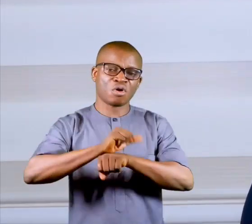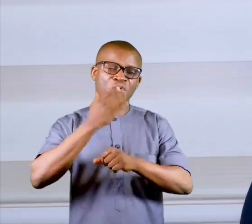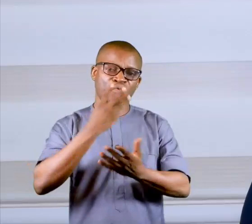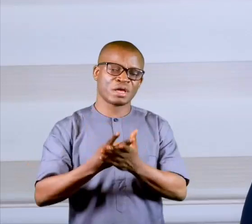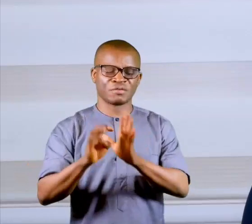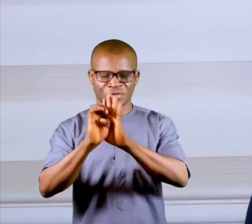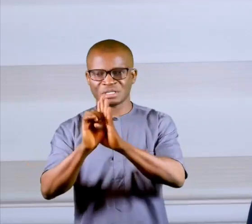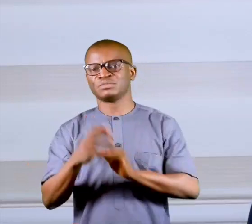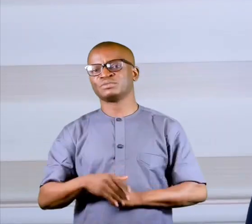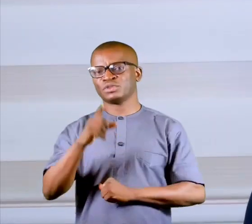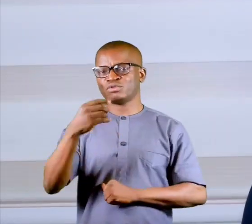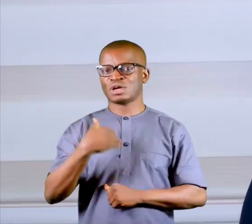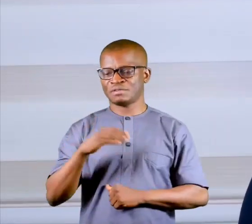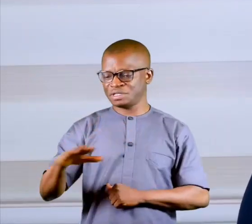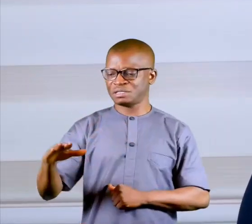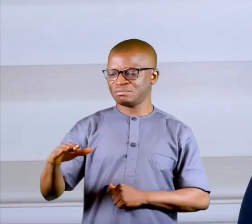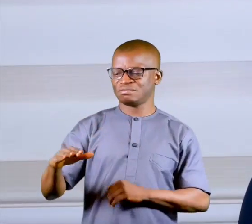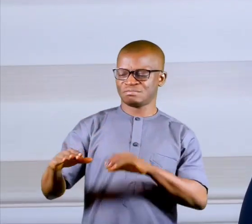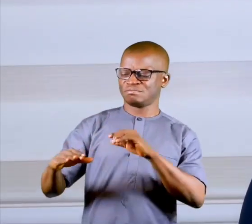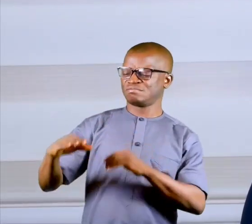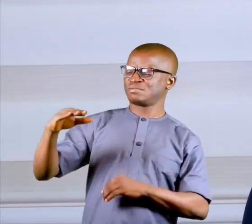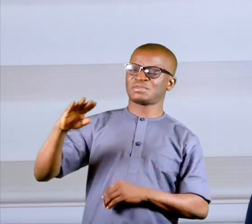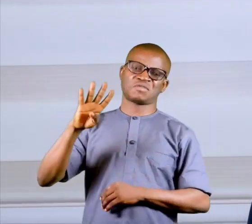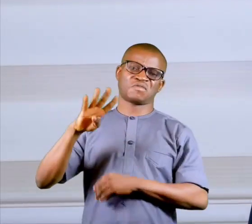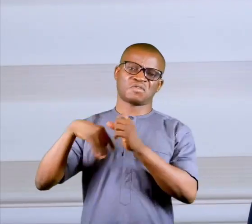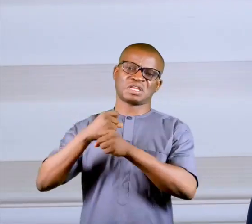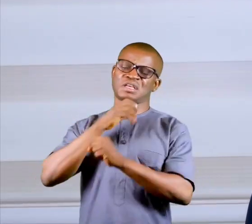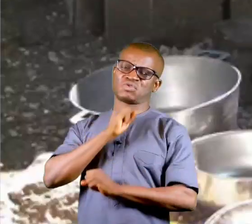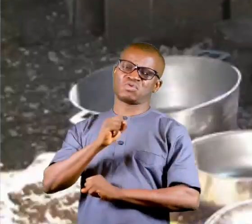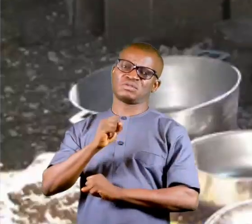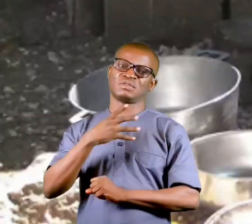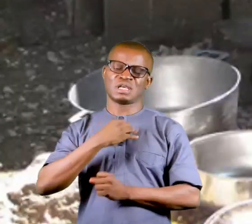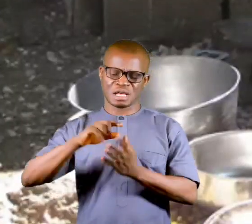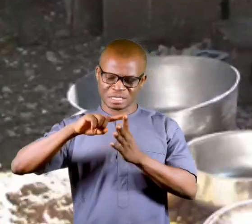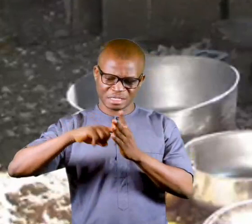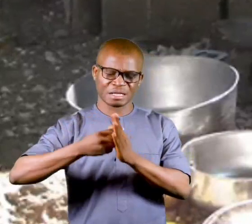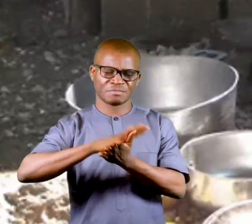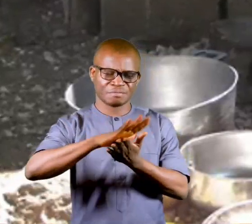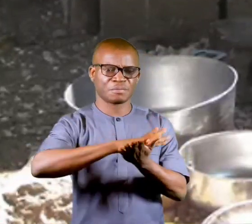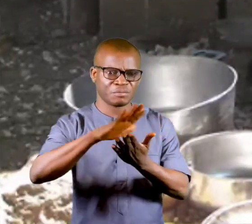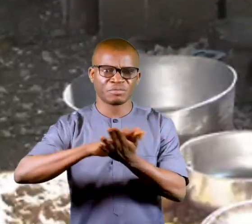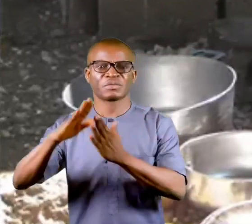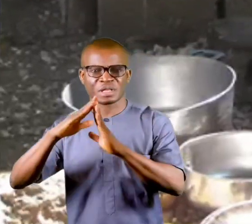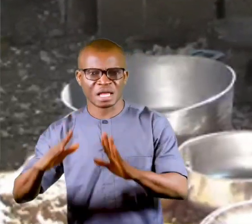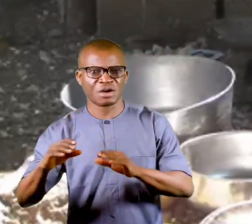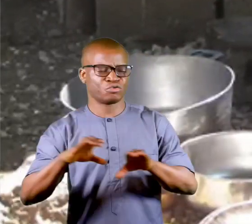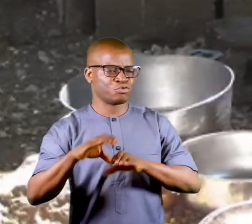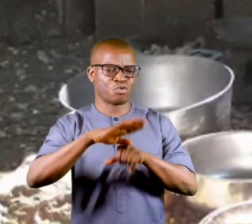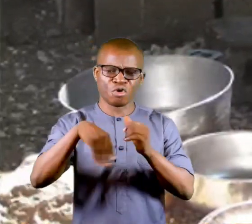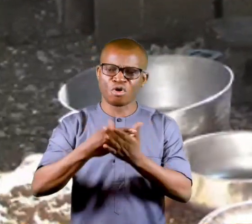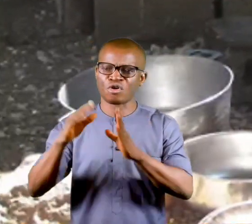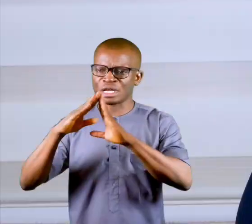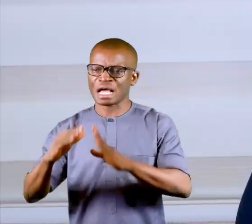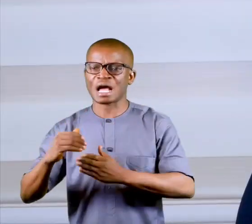worker. Say for instance, you have a child who wakes up as early as 4 a.m. and starts cleaning the house, doing all